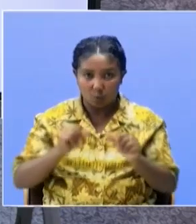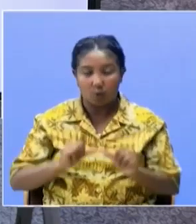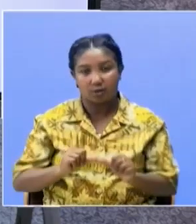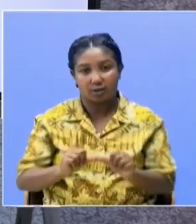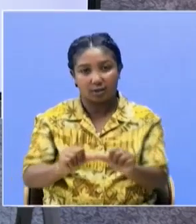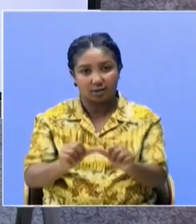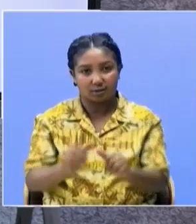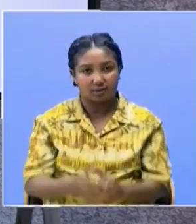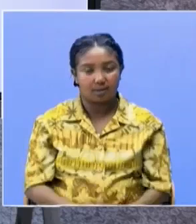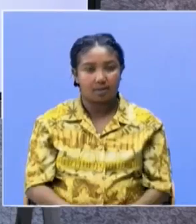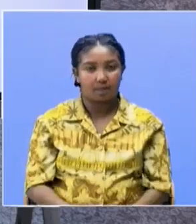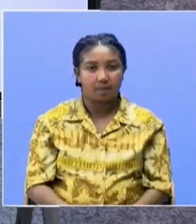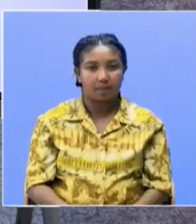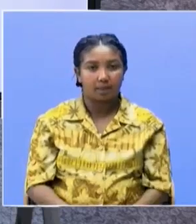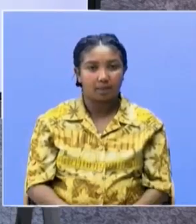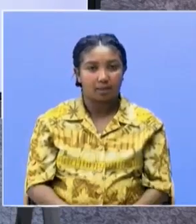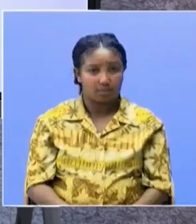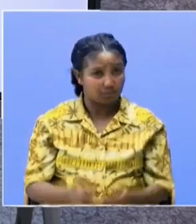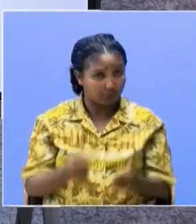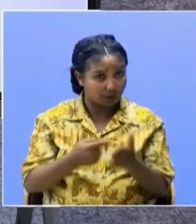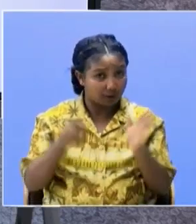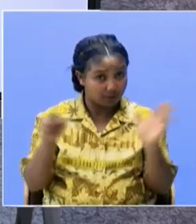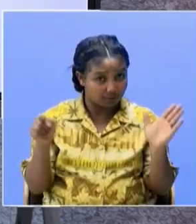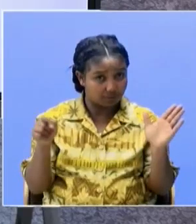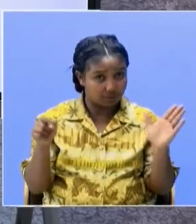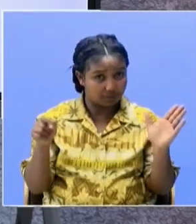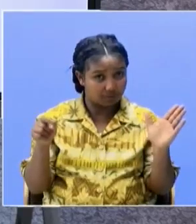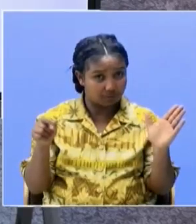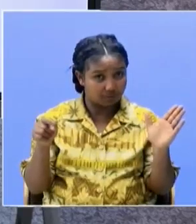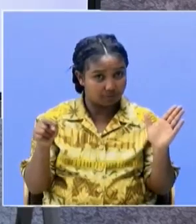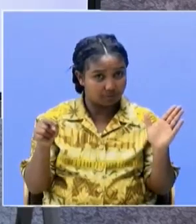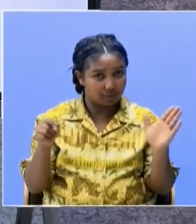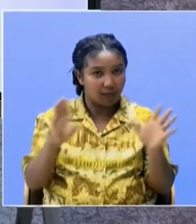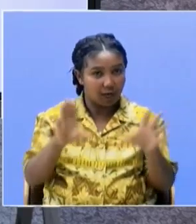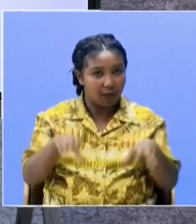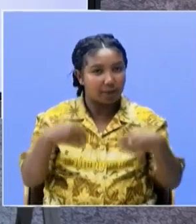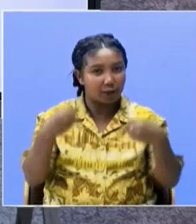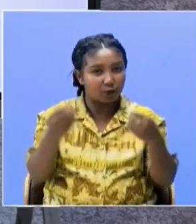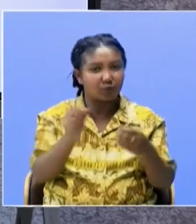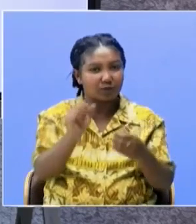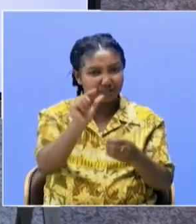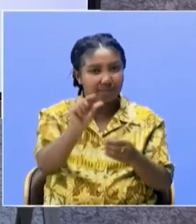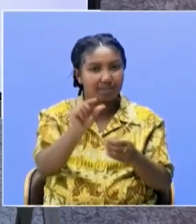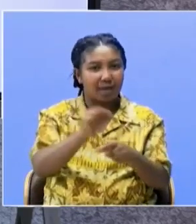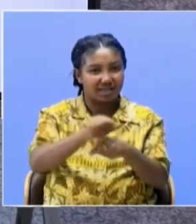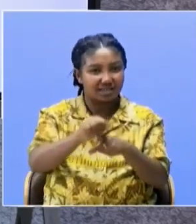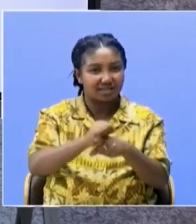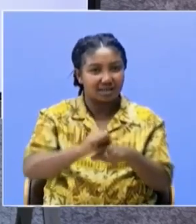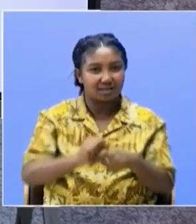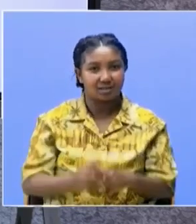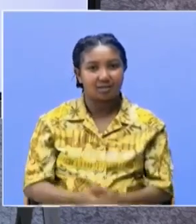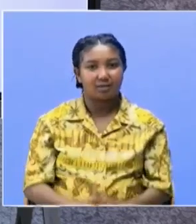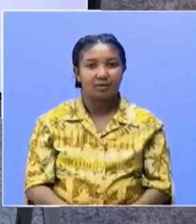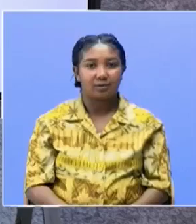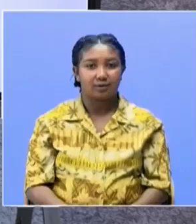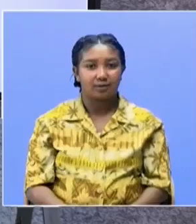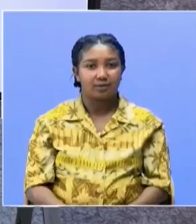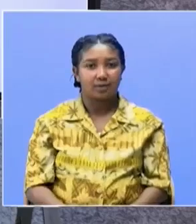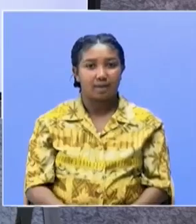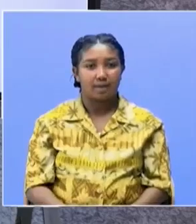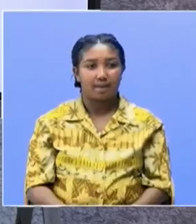continuous. Am I clear? Let me give you some exercises now.